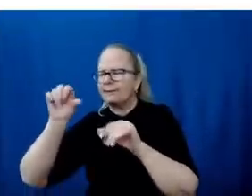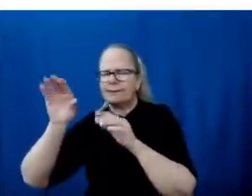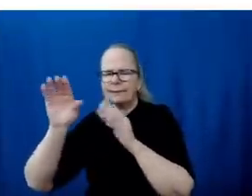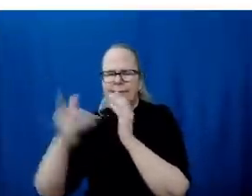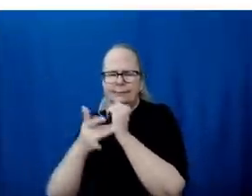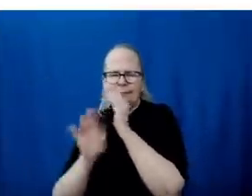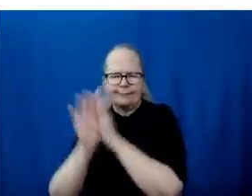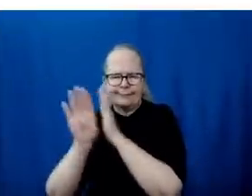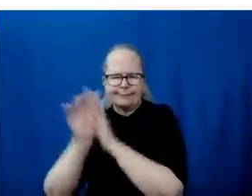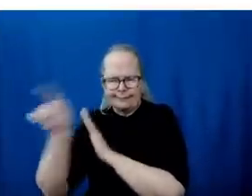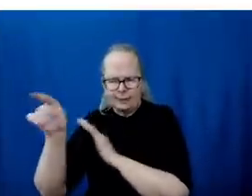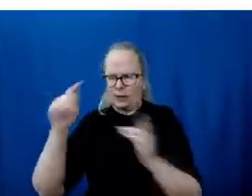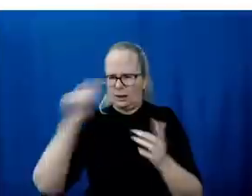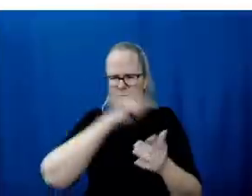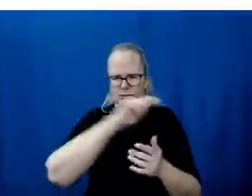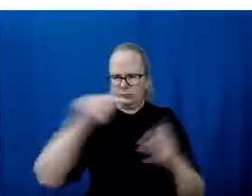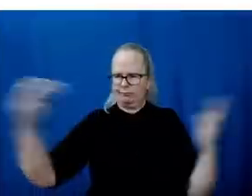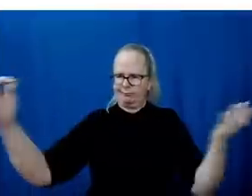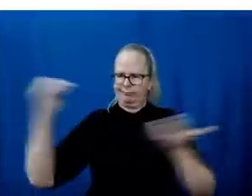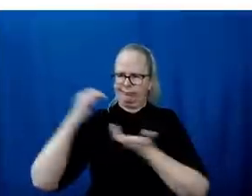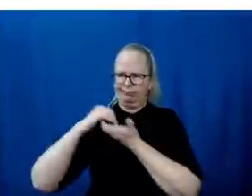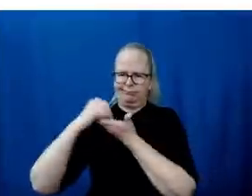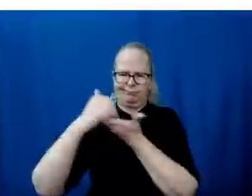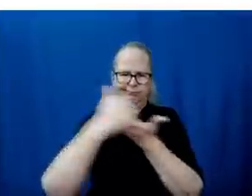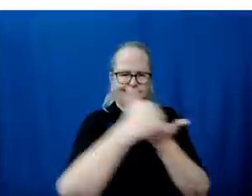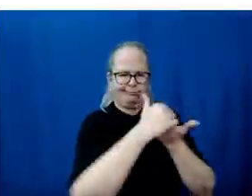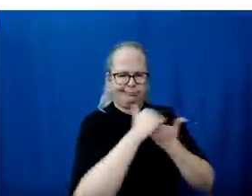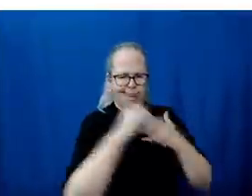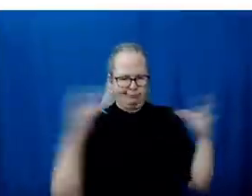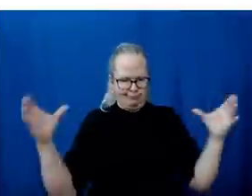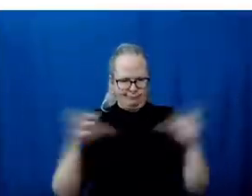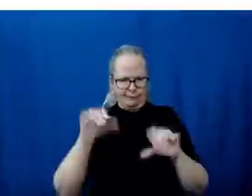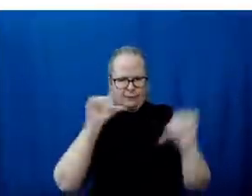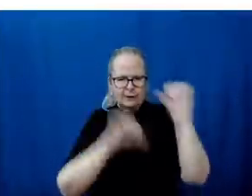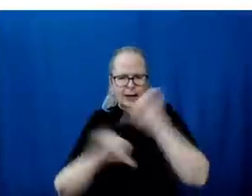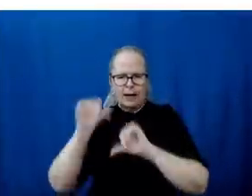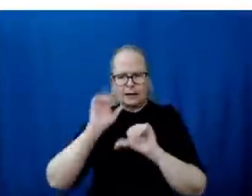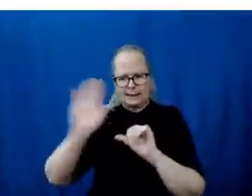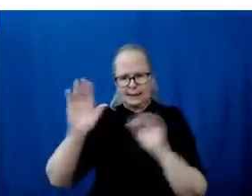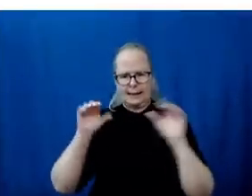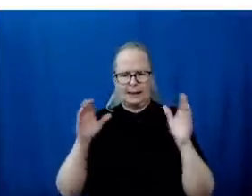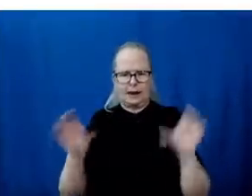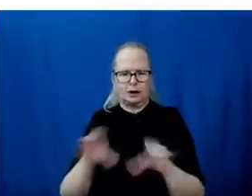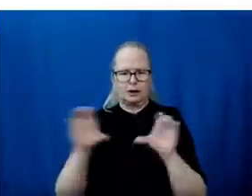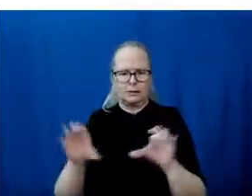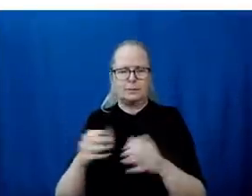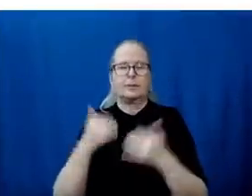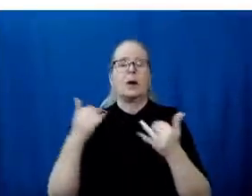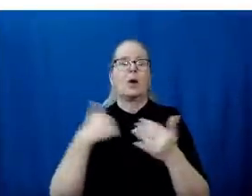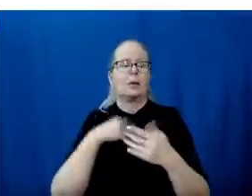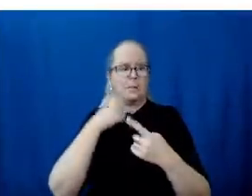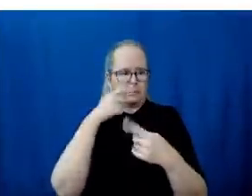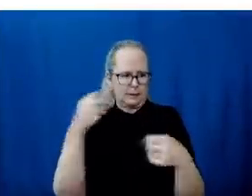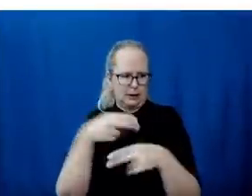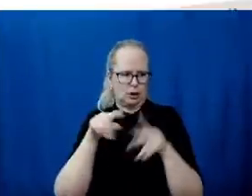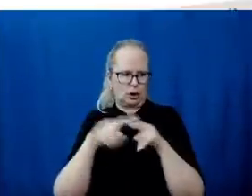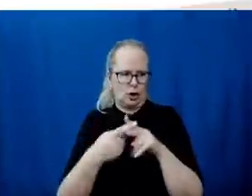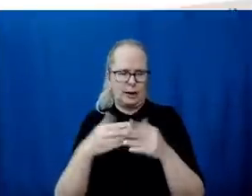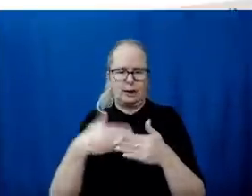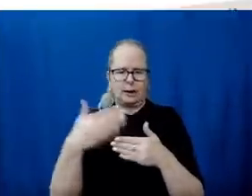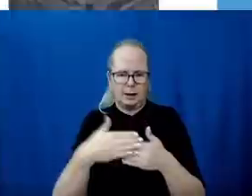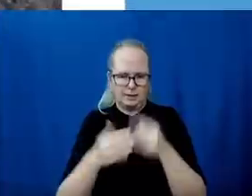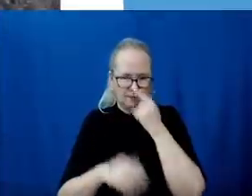rapidly develop this technology and apply it to a real world situation. This is science in action. Next slide, please.